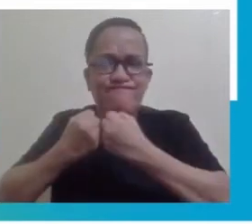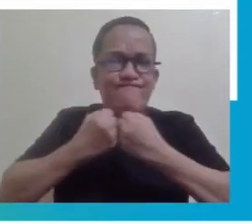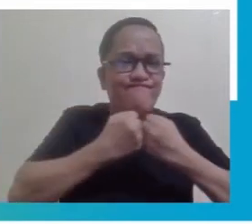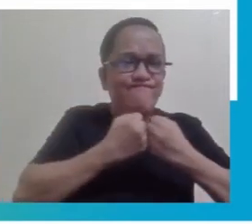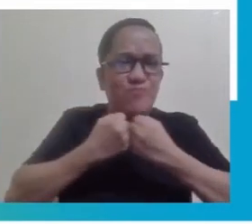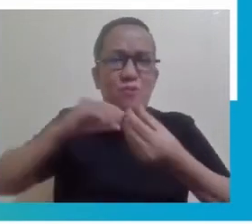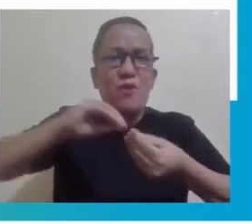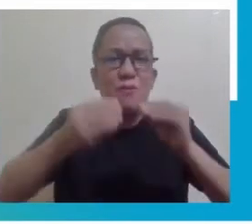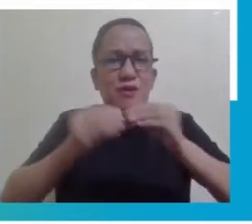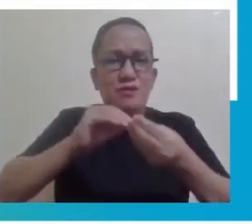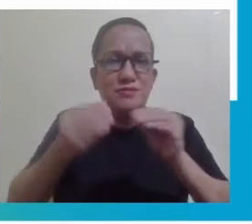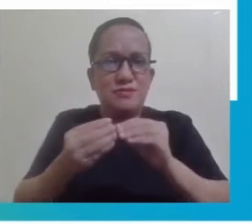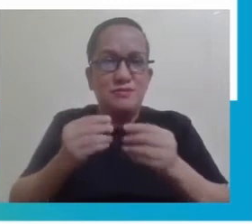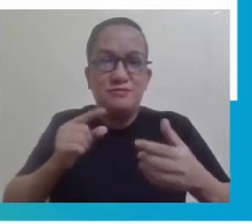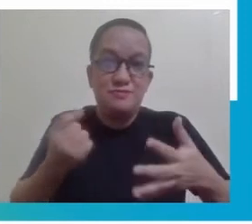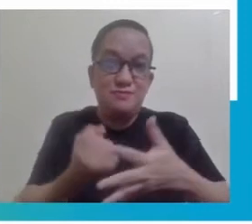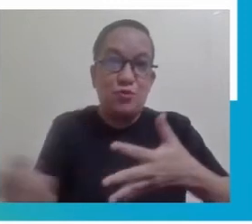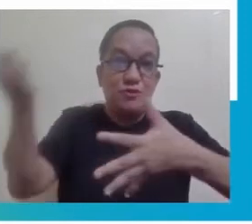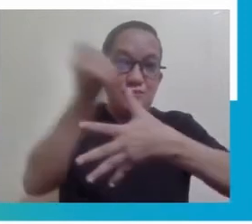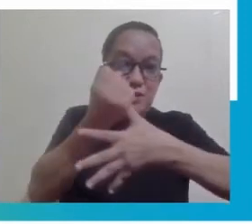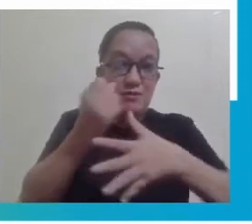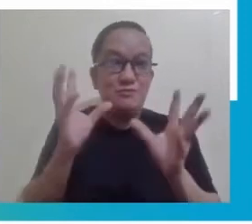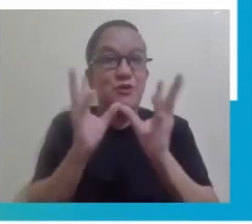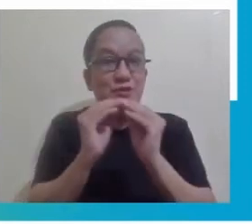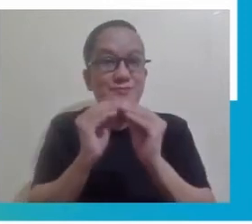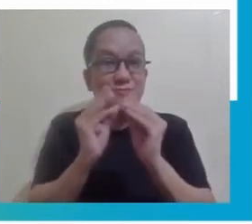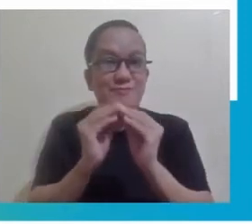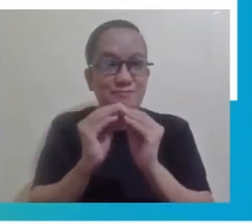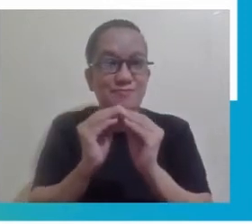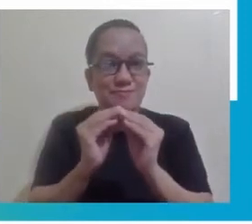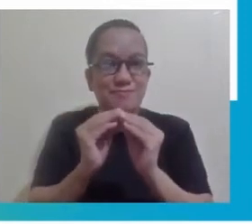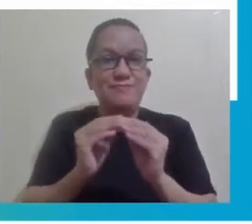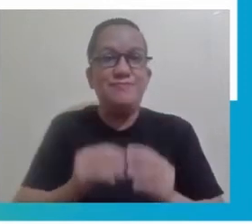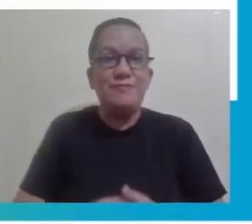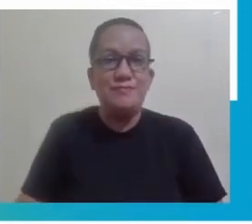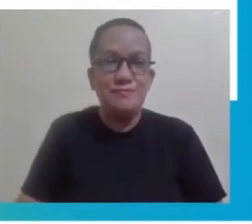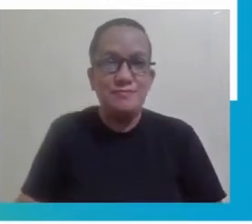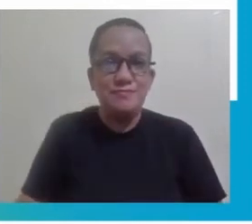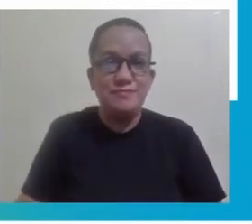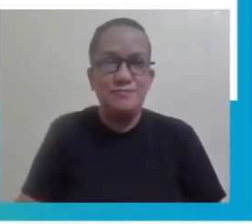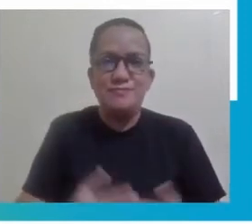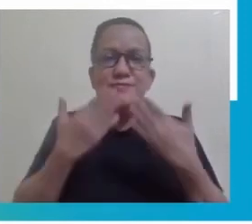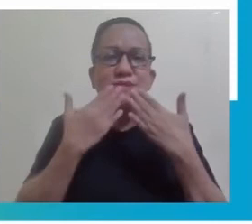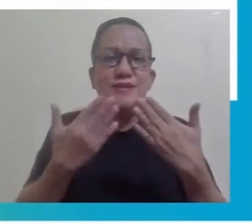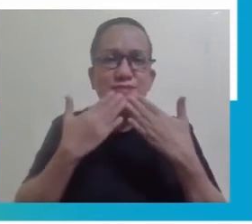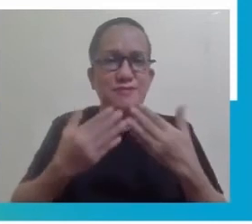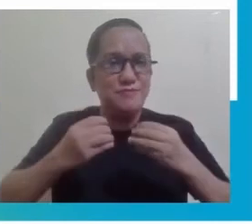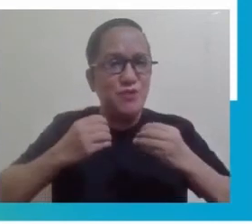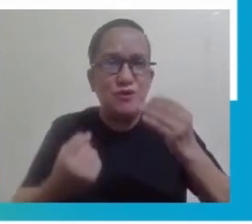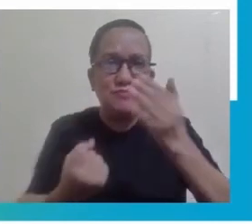office. I thank ADB for keeping this tradition, for having the meeting with the civil